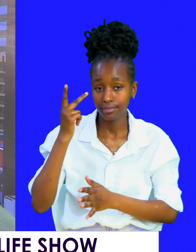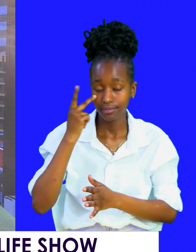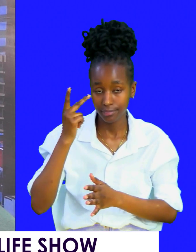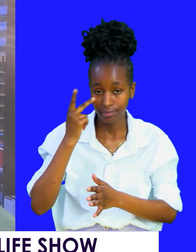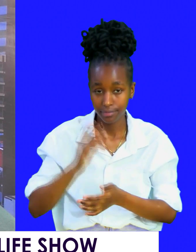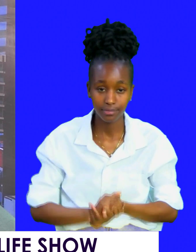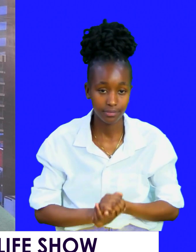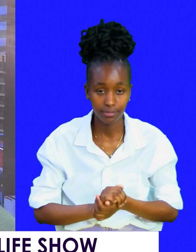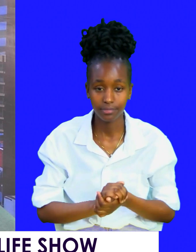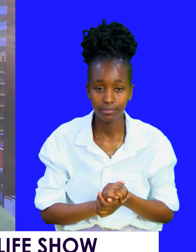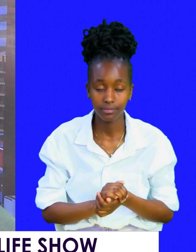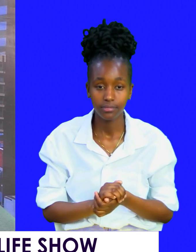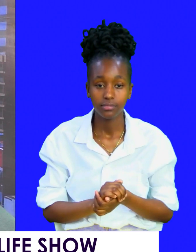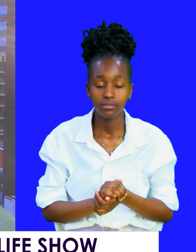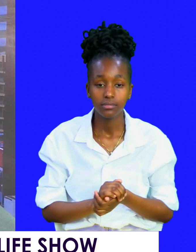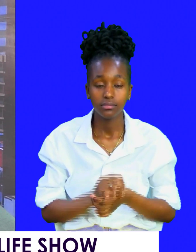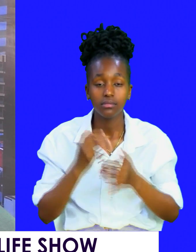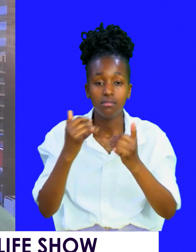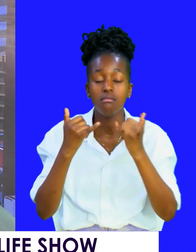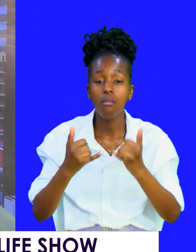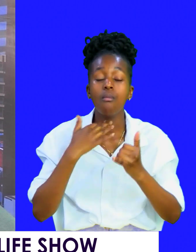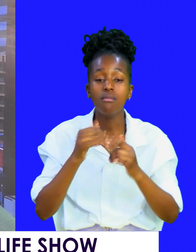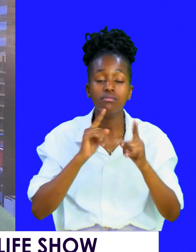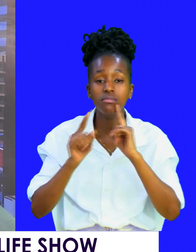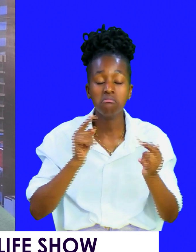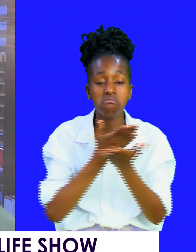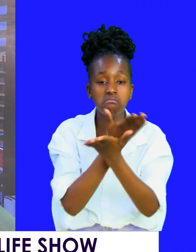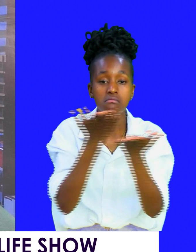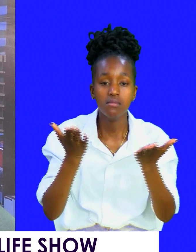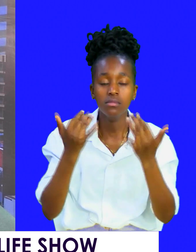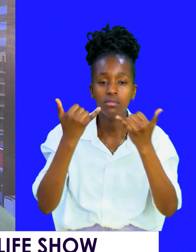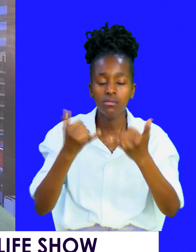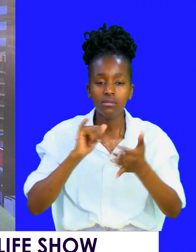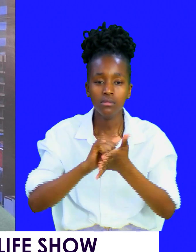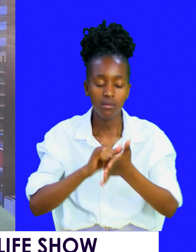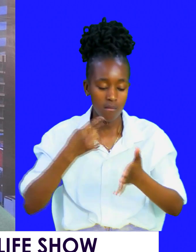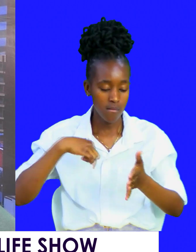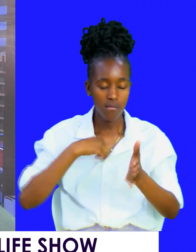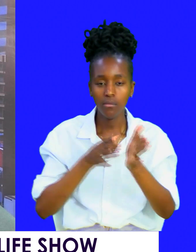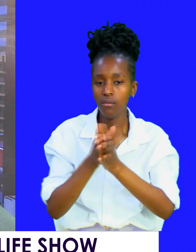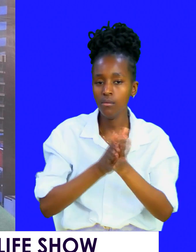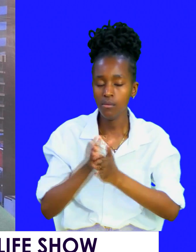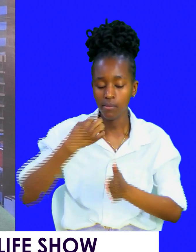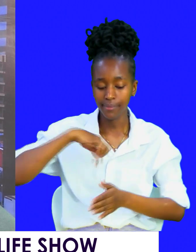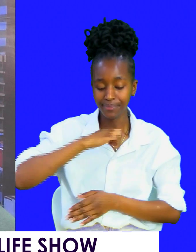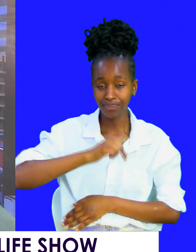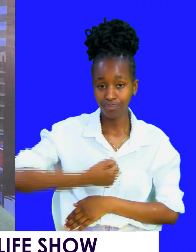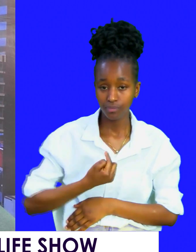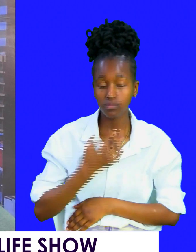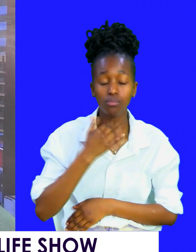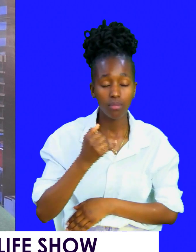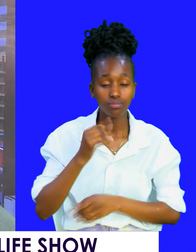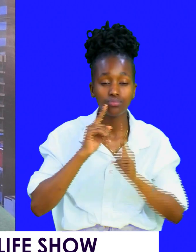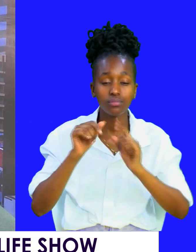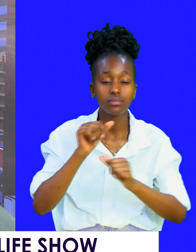Kendi. And let me talk to you, now that we are motivating ourselves, let me talk to you about the importance of your thought